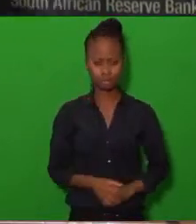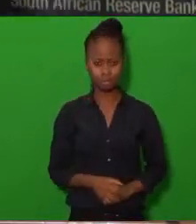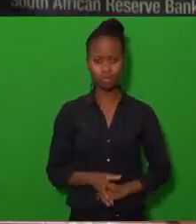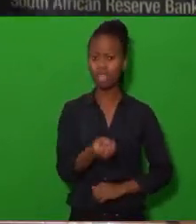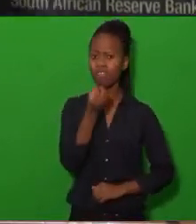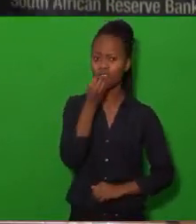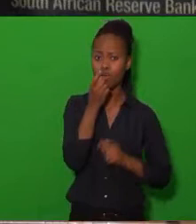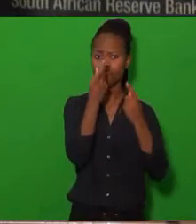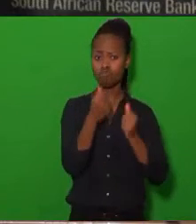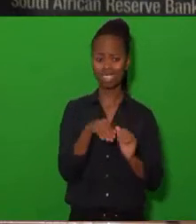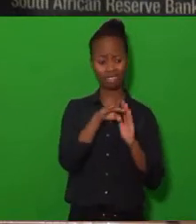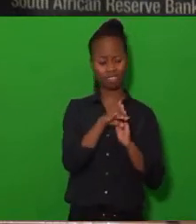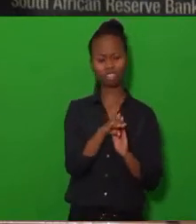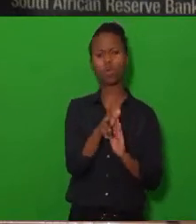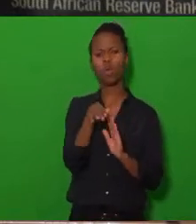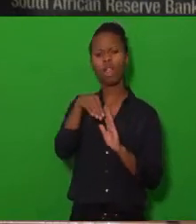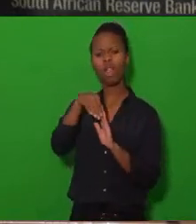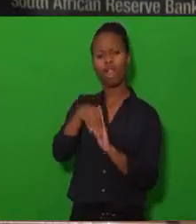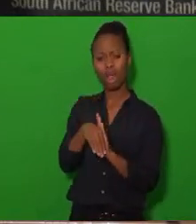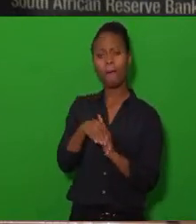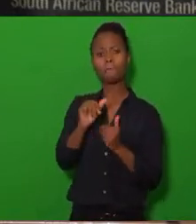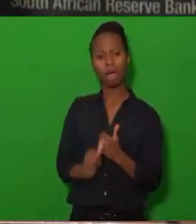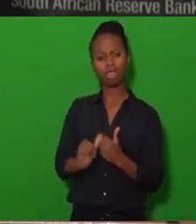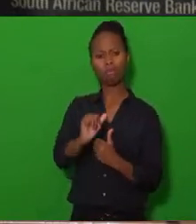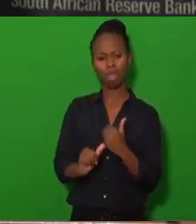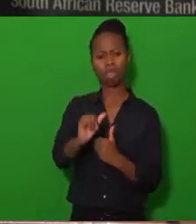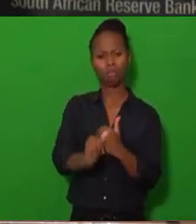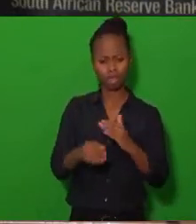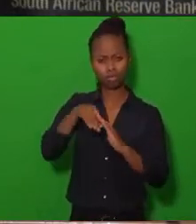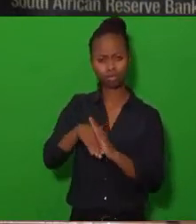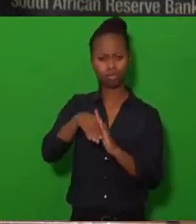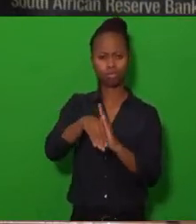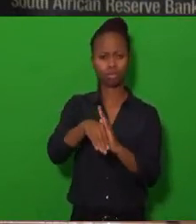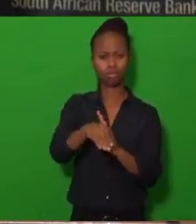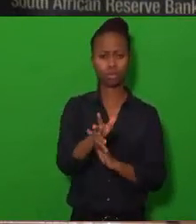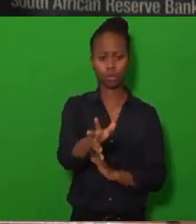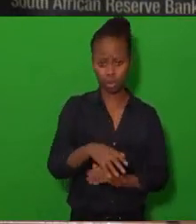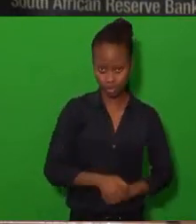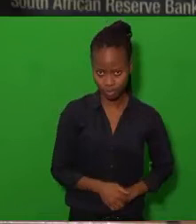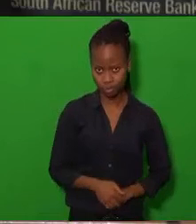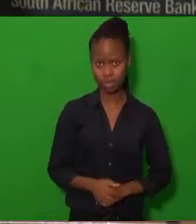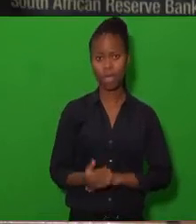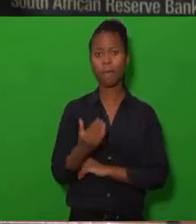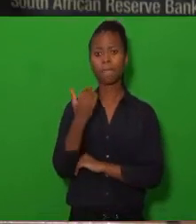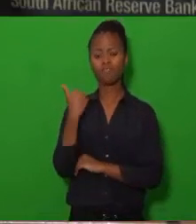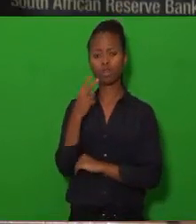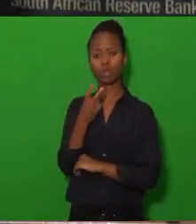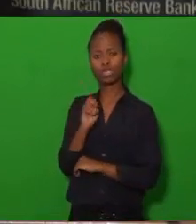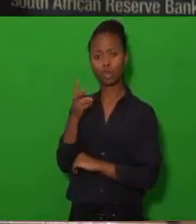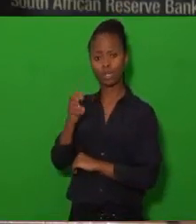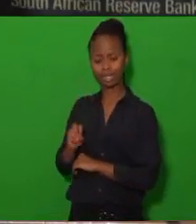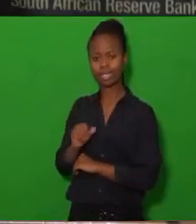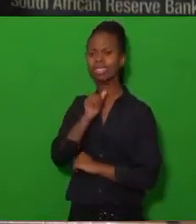to surprise to the downside on a monthly basis and is revised from 5.8% to 4.7%